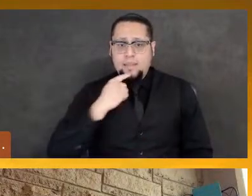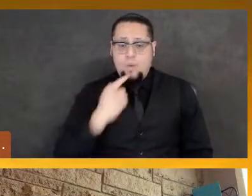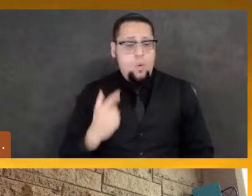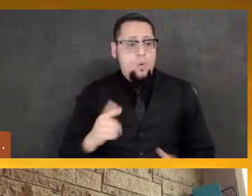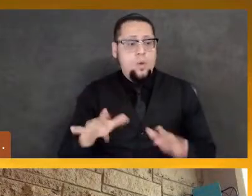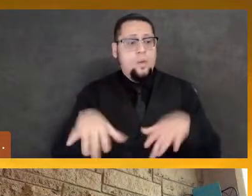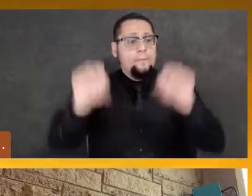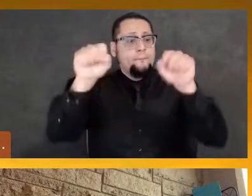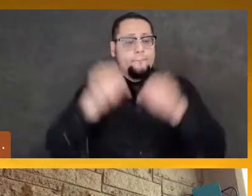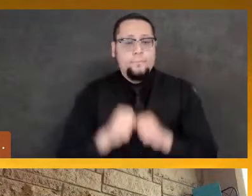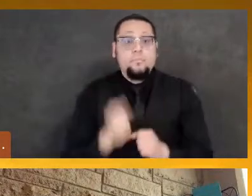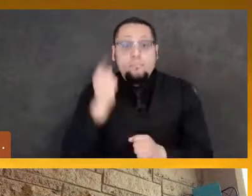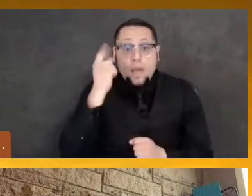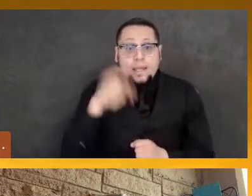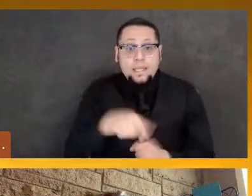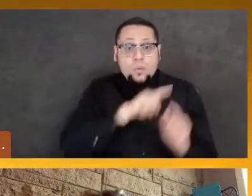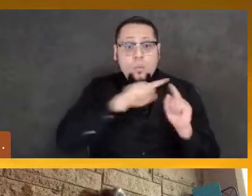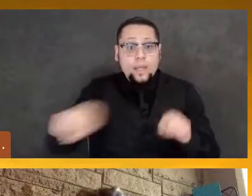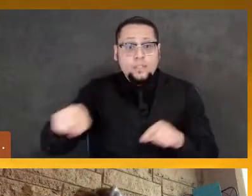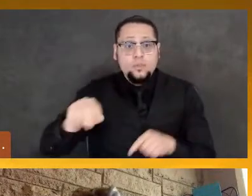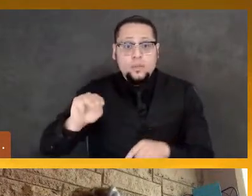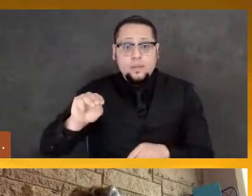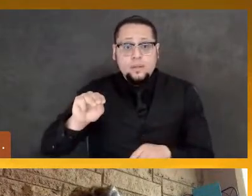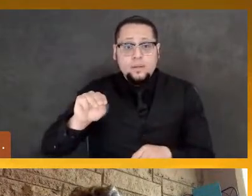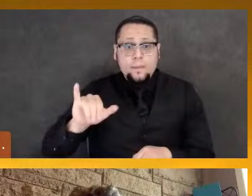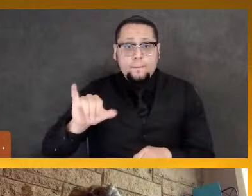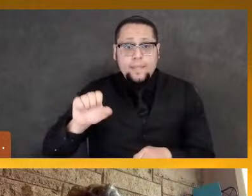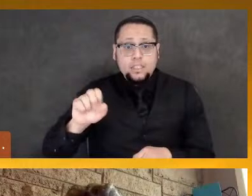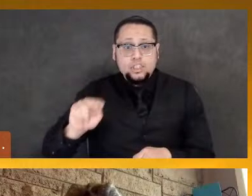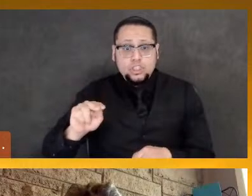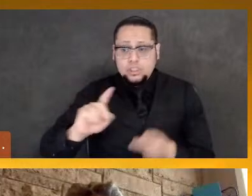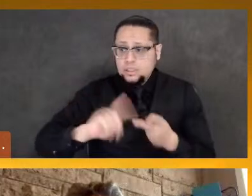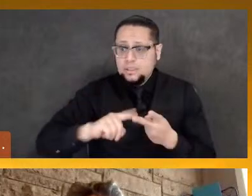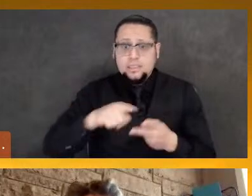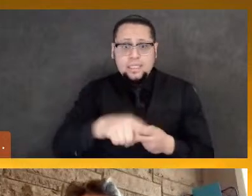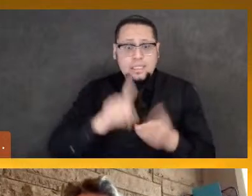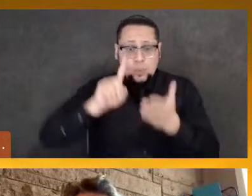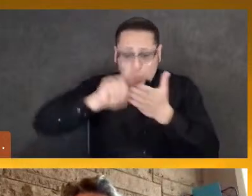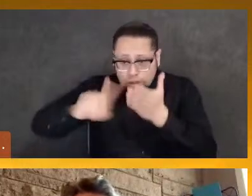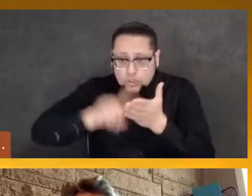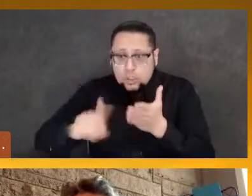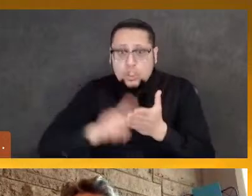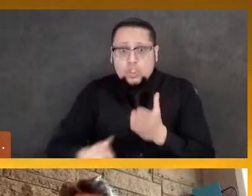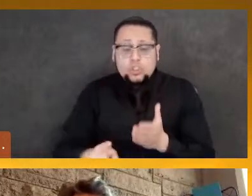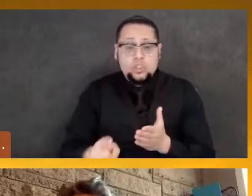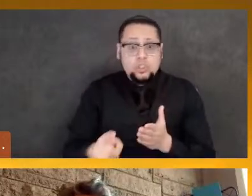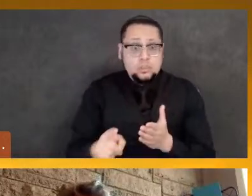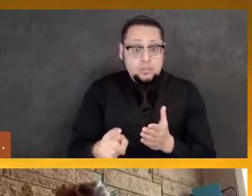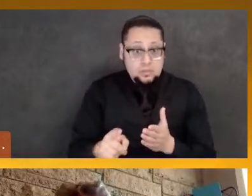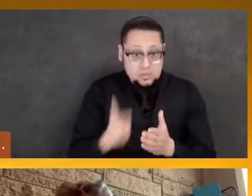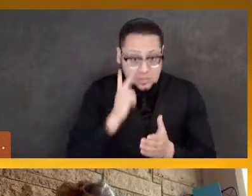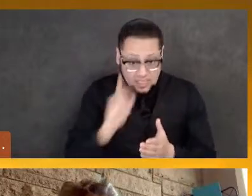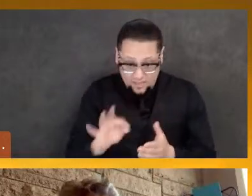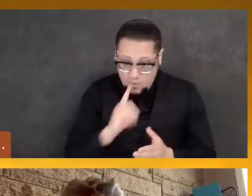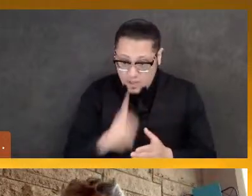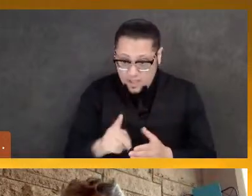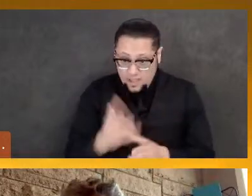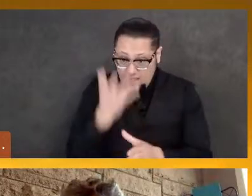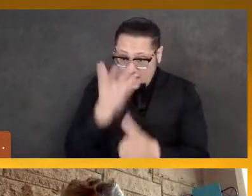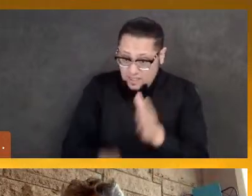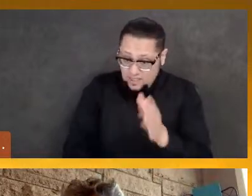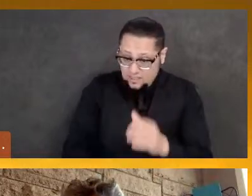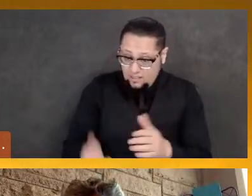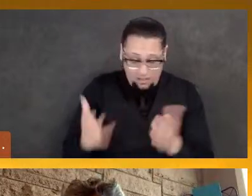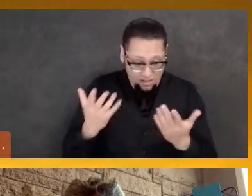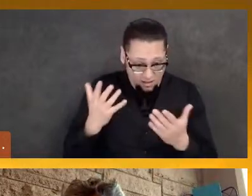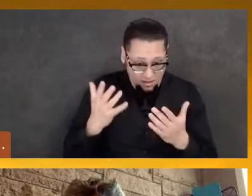missions. He never went and talked to anybody who might actually know if the Coitecans were here or not. So, there's that part